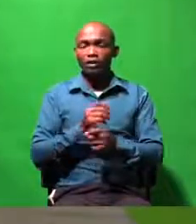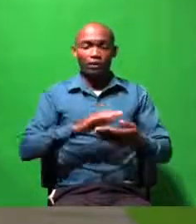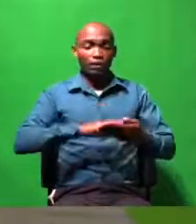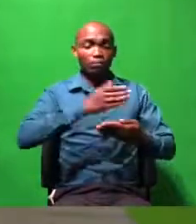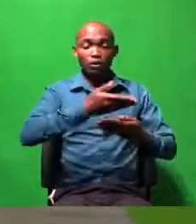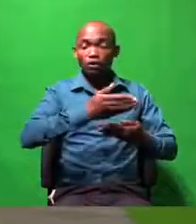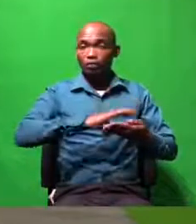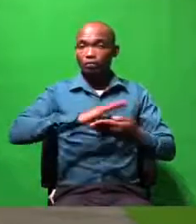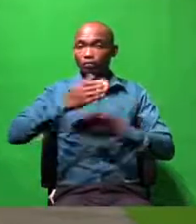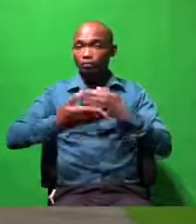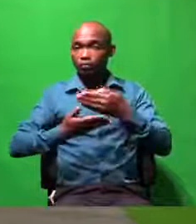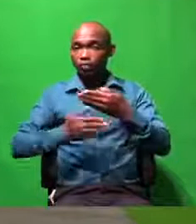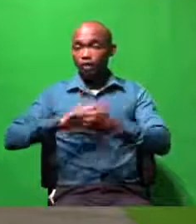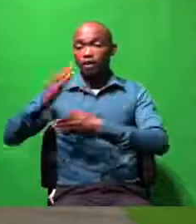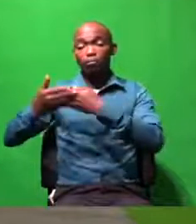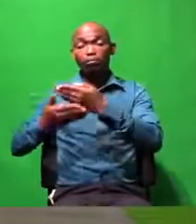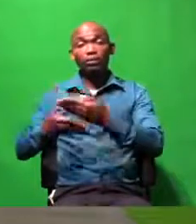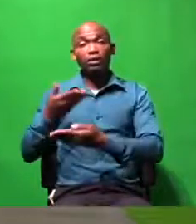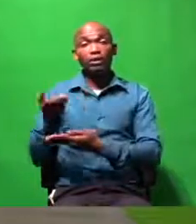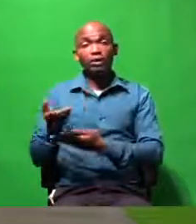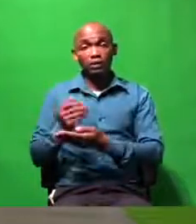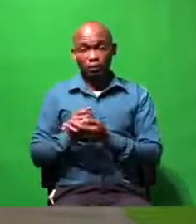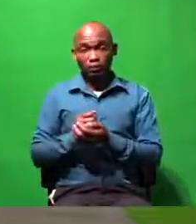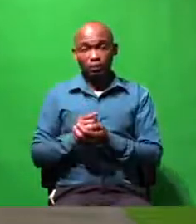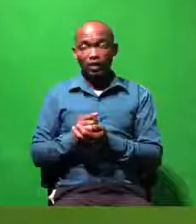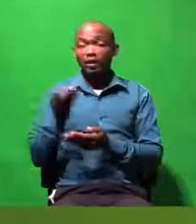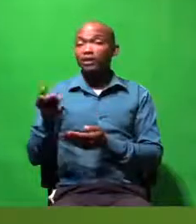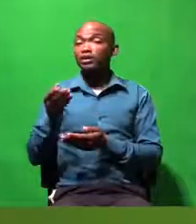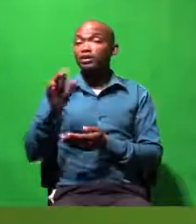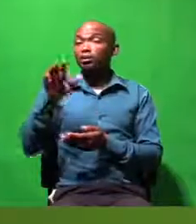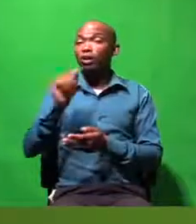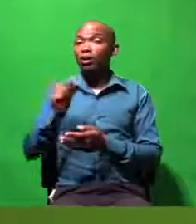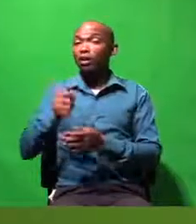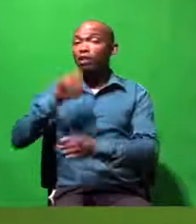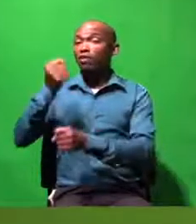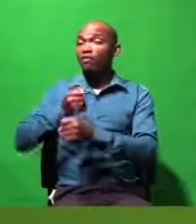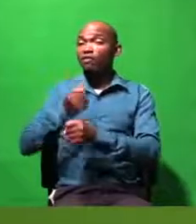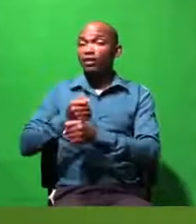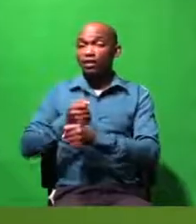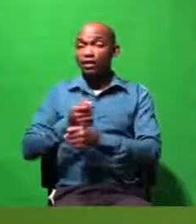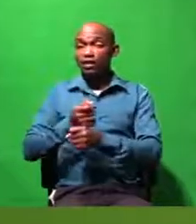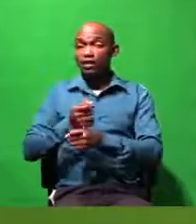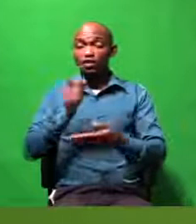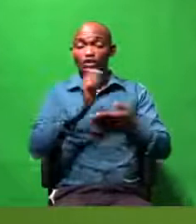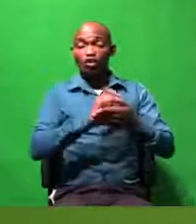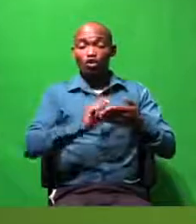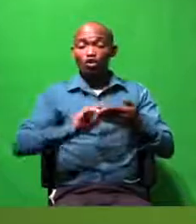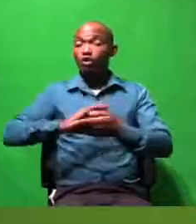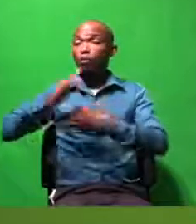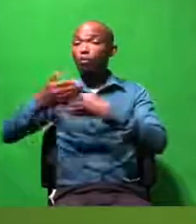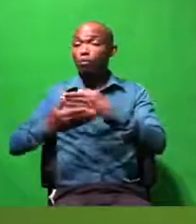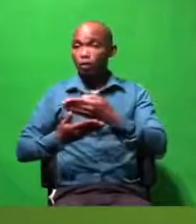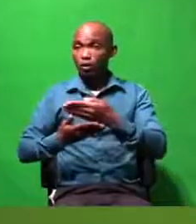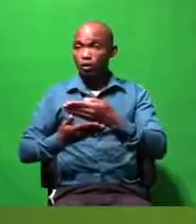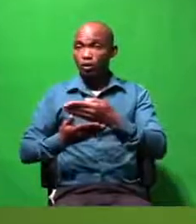This field notebook is not any book can be is a field notebook. This field notebook mostly can be